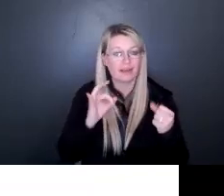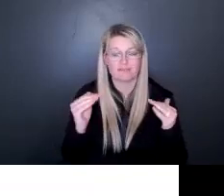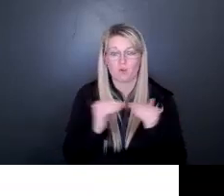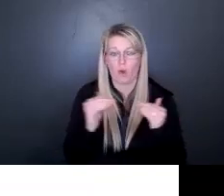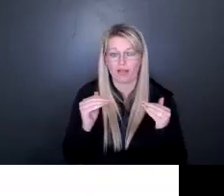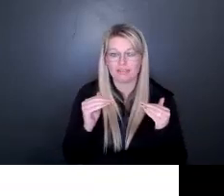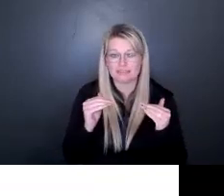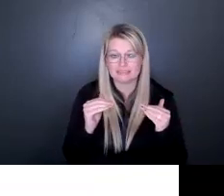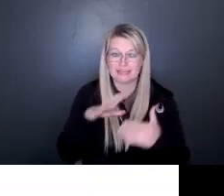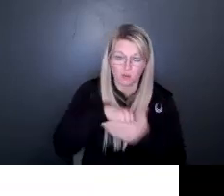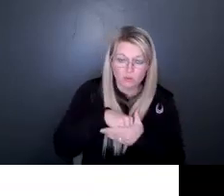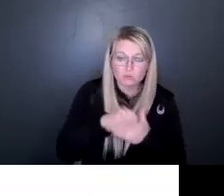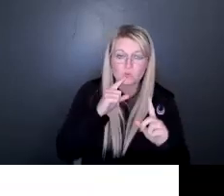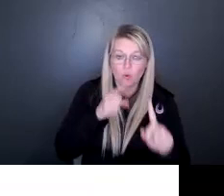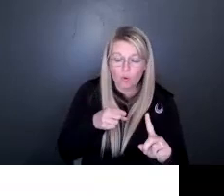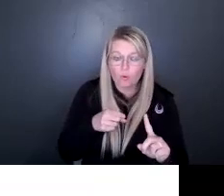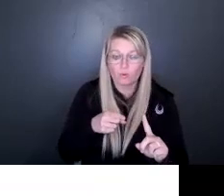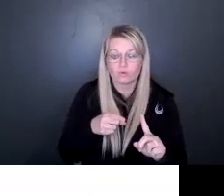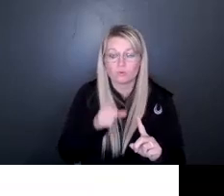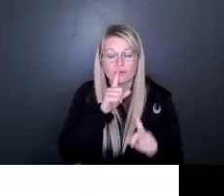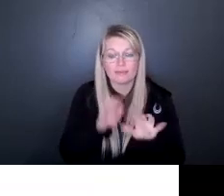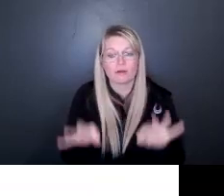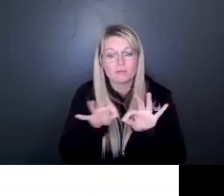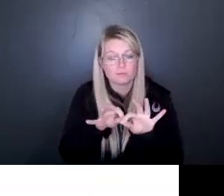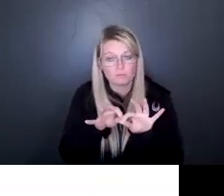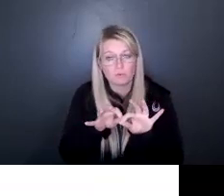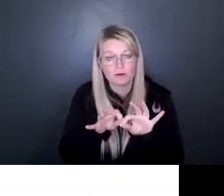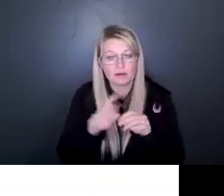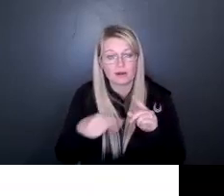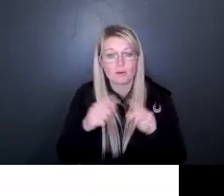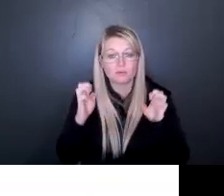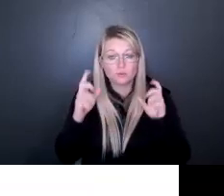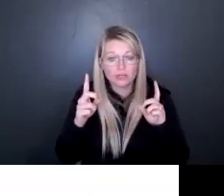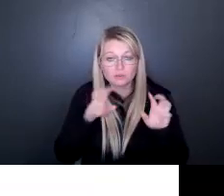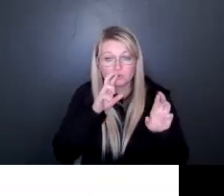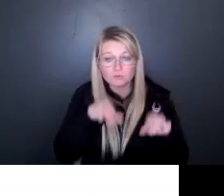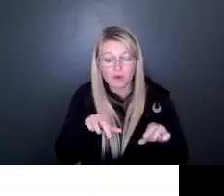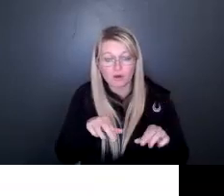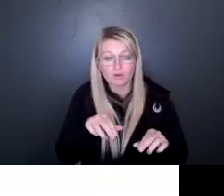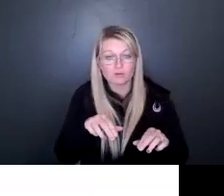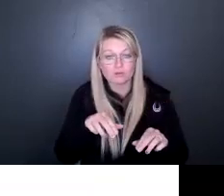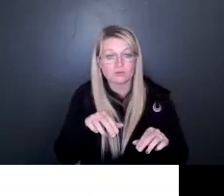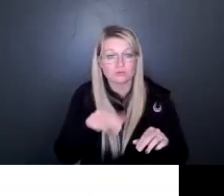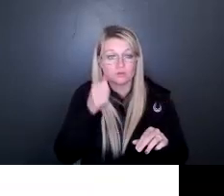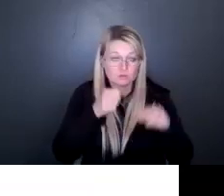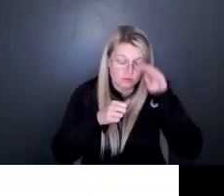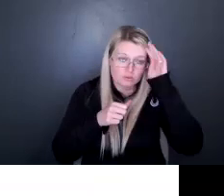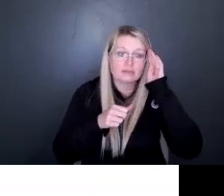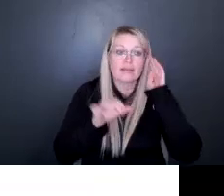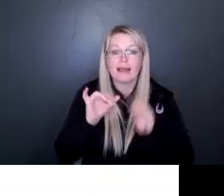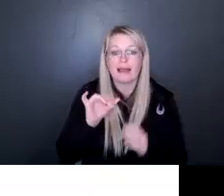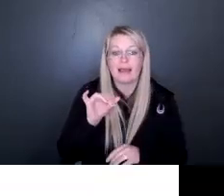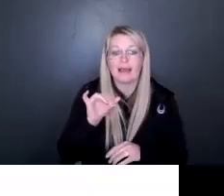equality, inclusion goals as important education response goals. The MS is very much